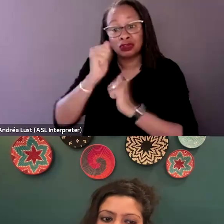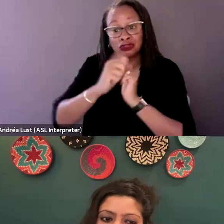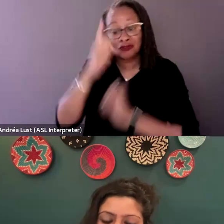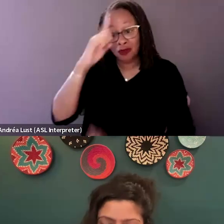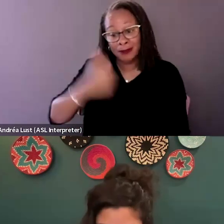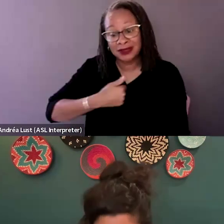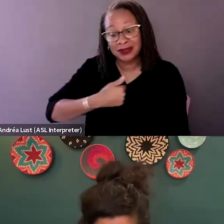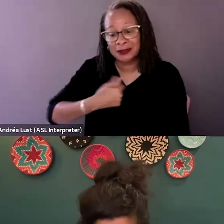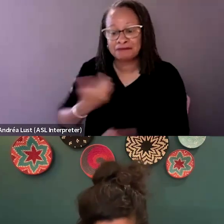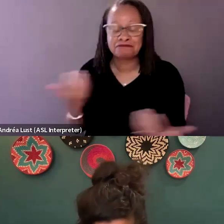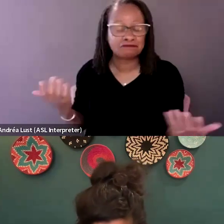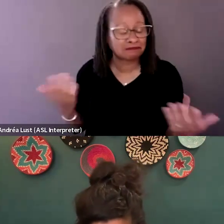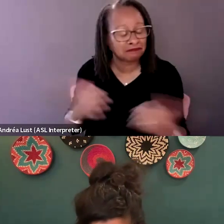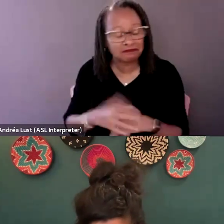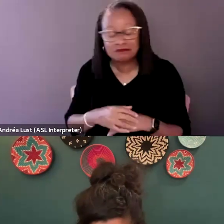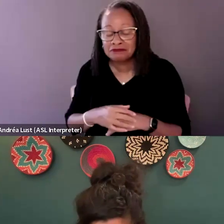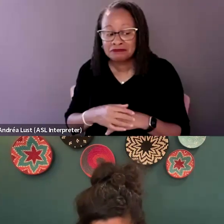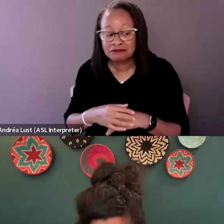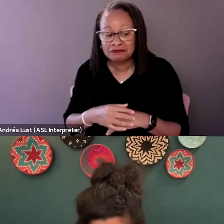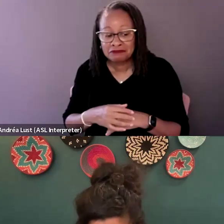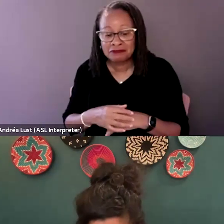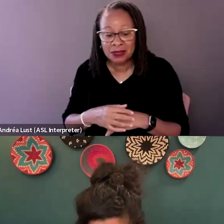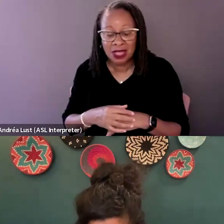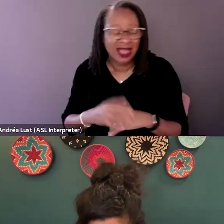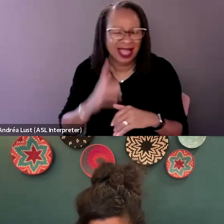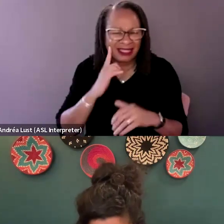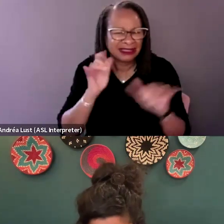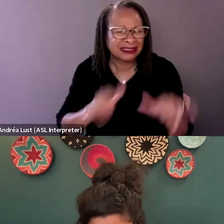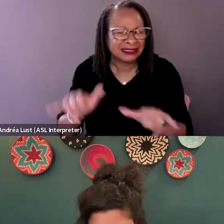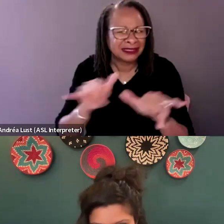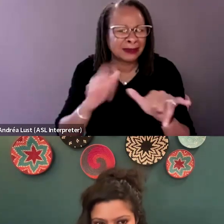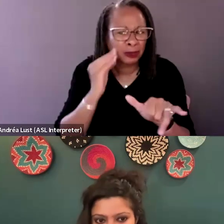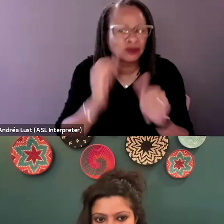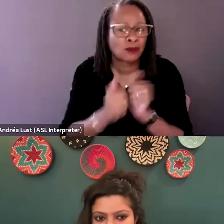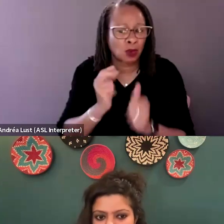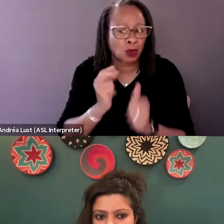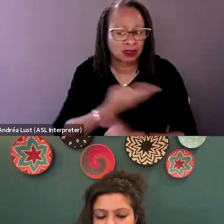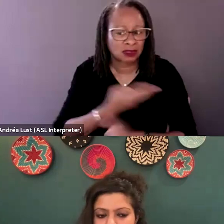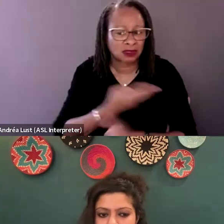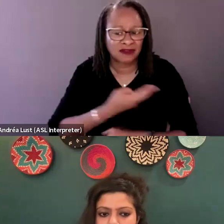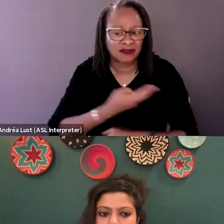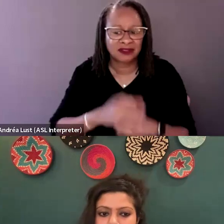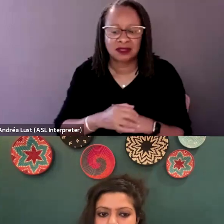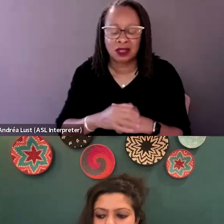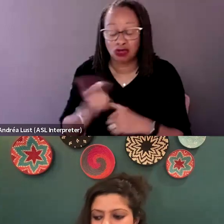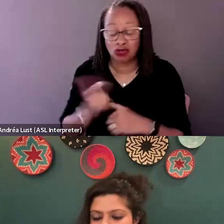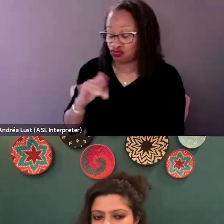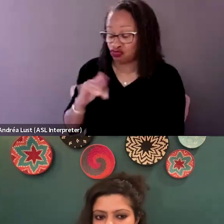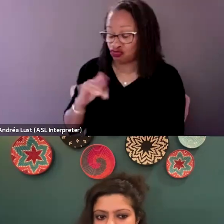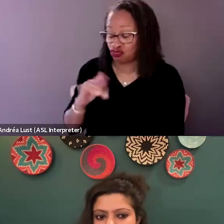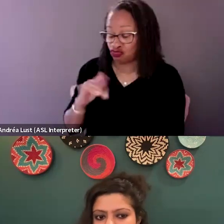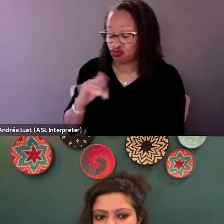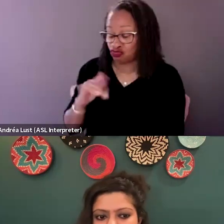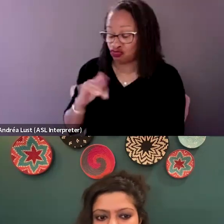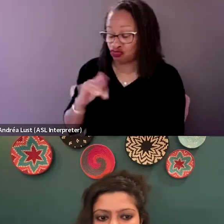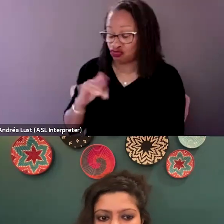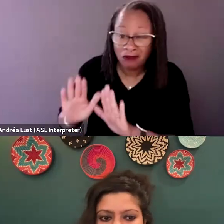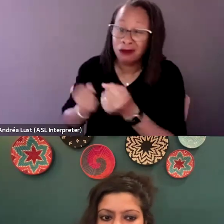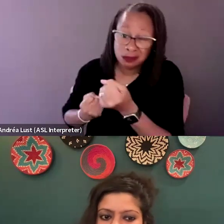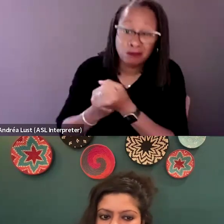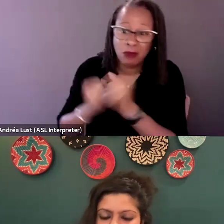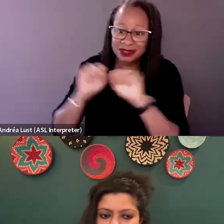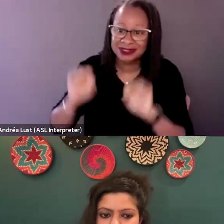cinema, it's the films of, say, Victor Kosakowski or Gianfranco Rossi, or so it felt like this